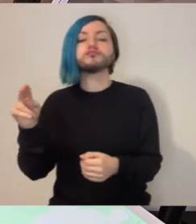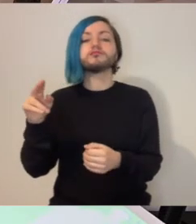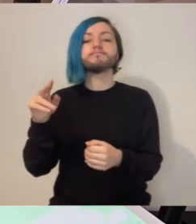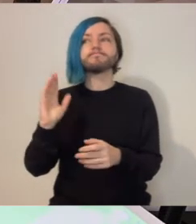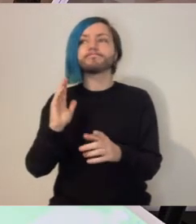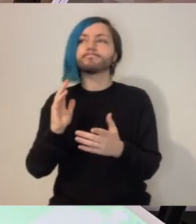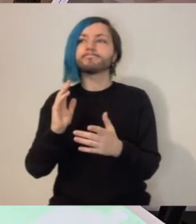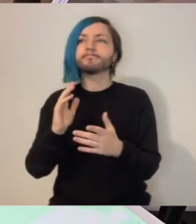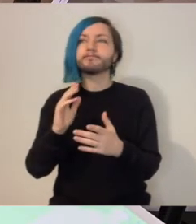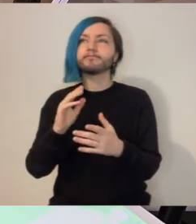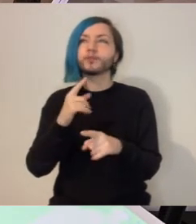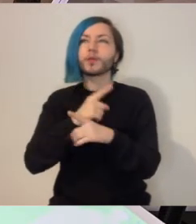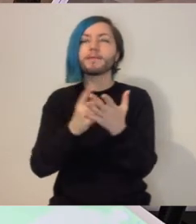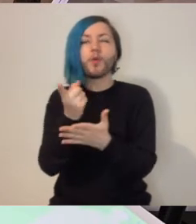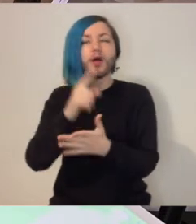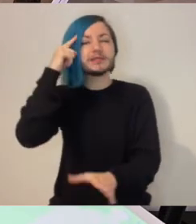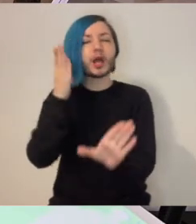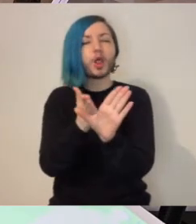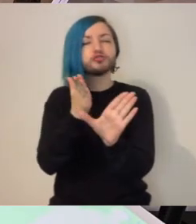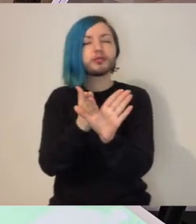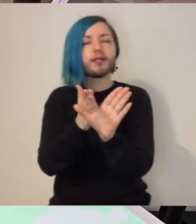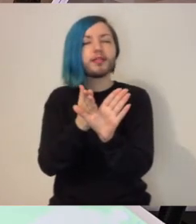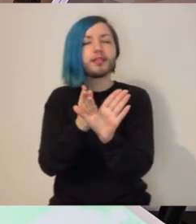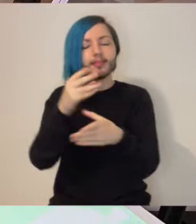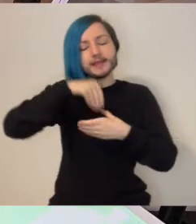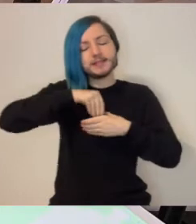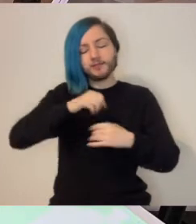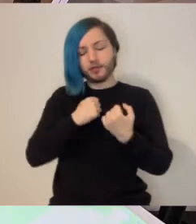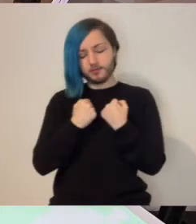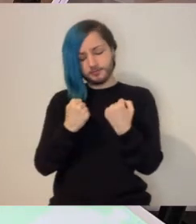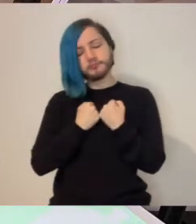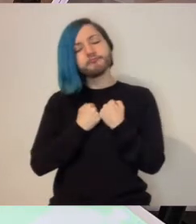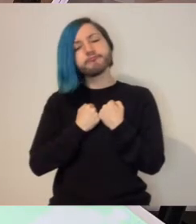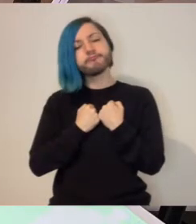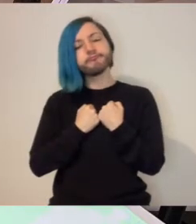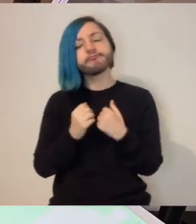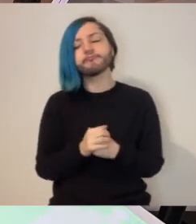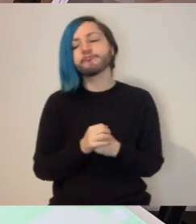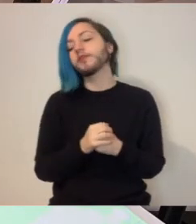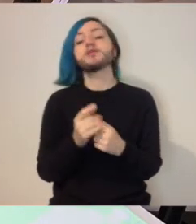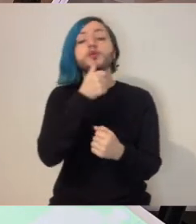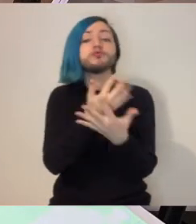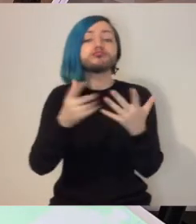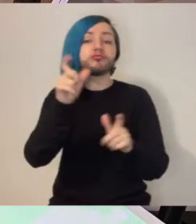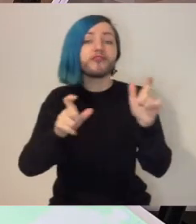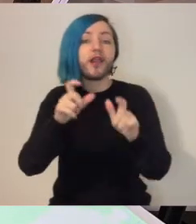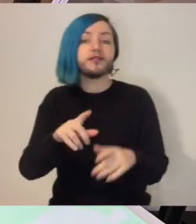kind of psychological interior space. I tend to use lots of colours, so that's why my workshop today is going to be